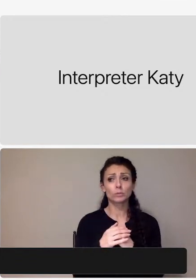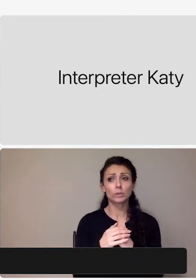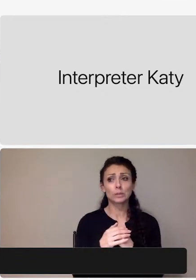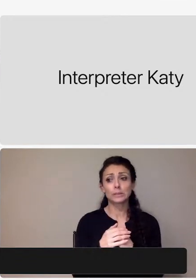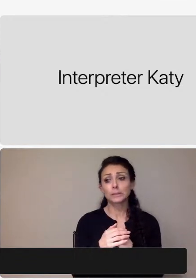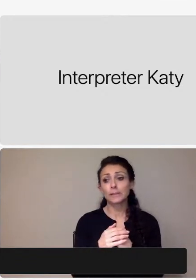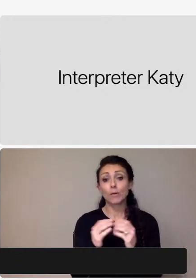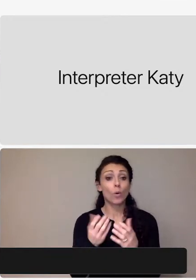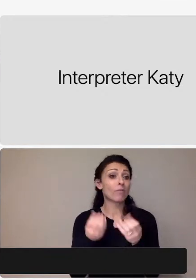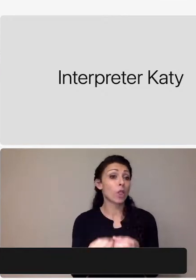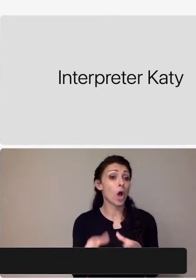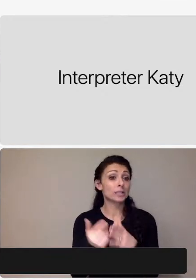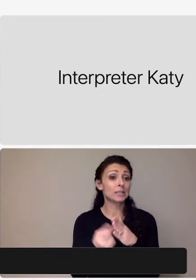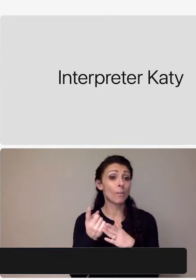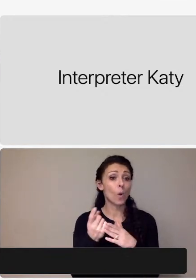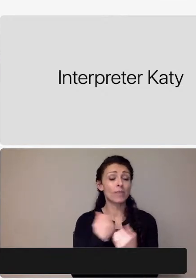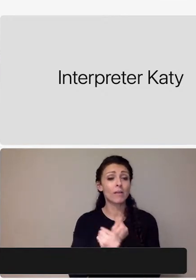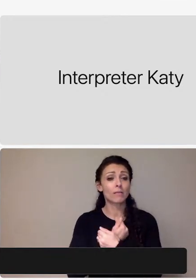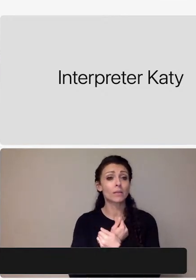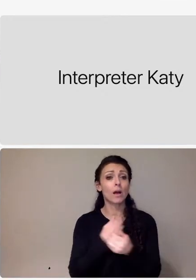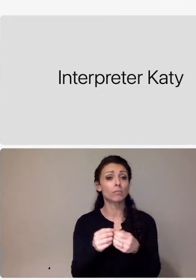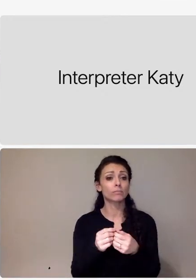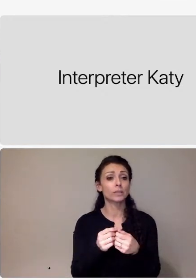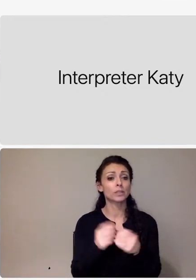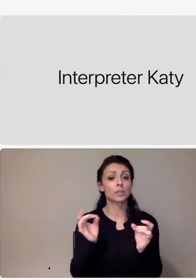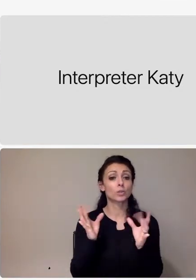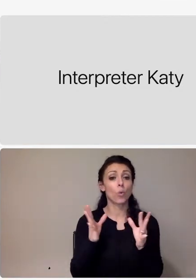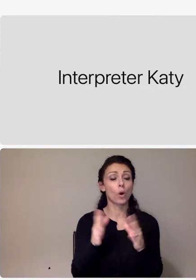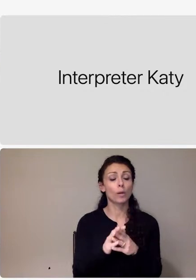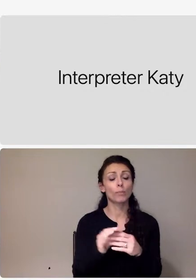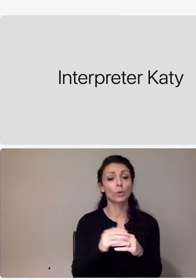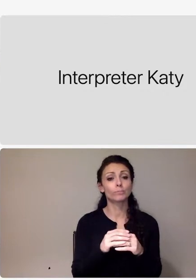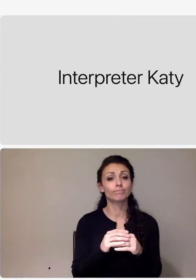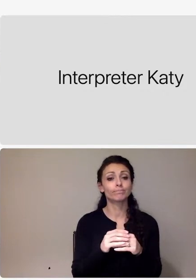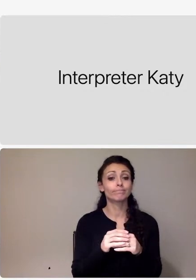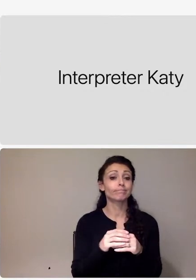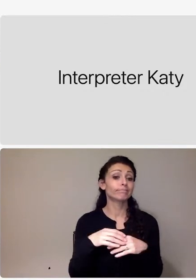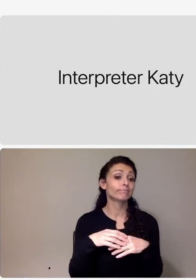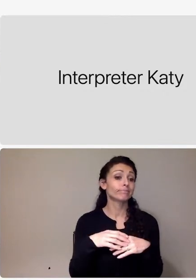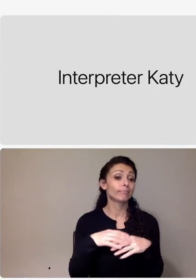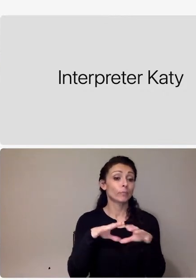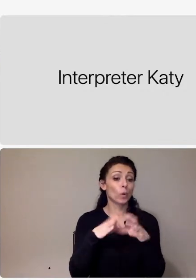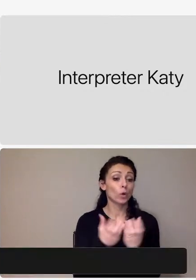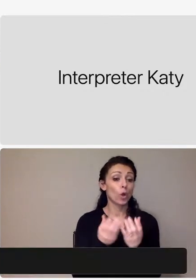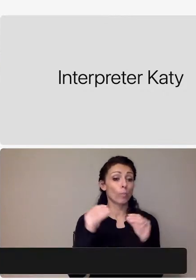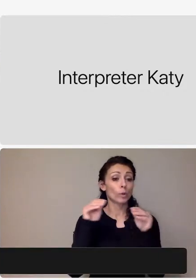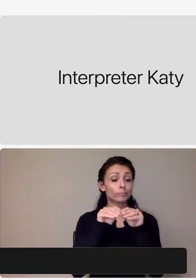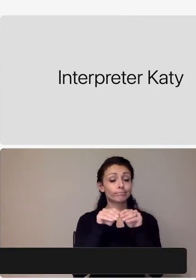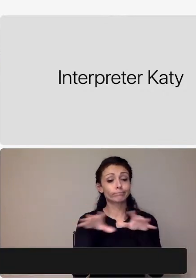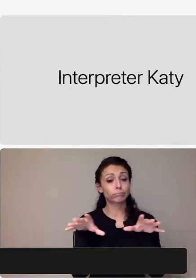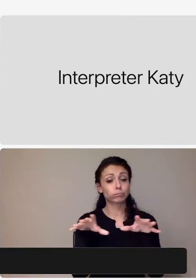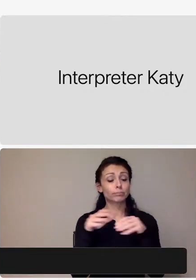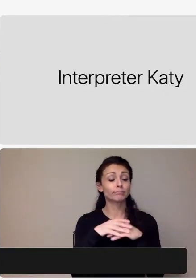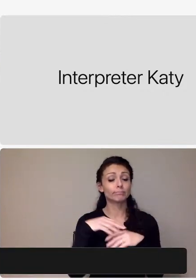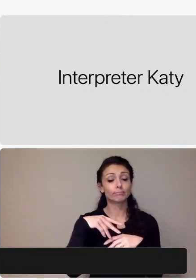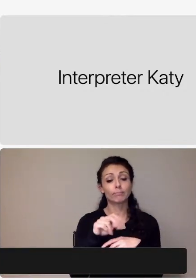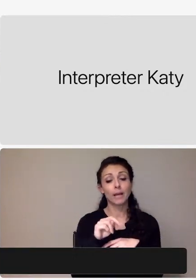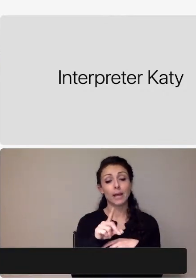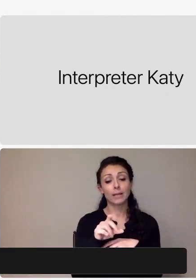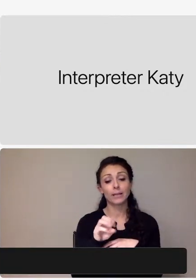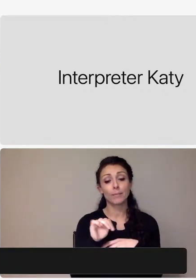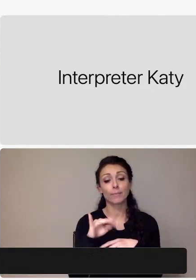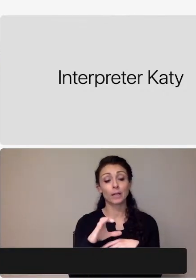um my quote this evening it's not a holiday quote although i do wish each and every one of you